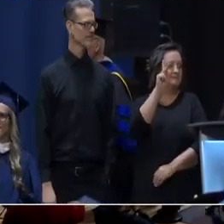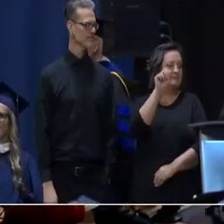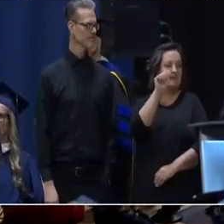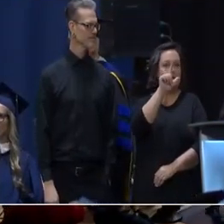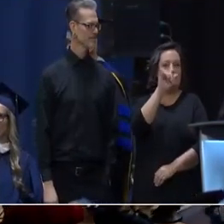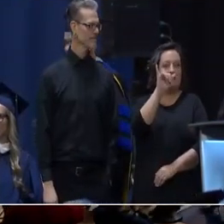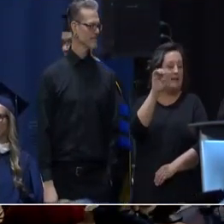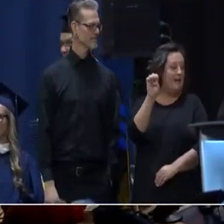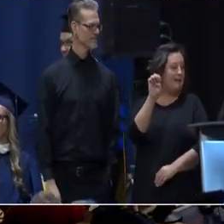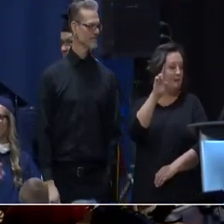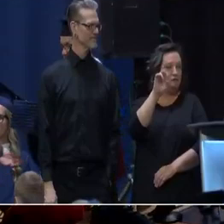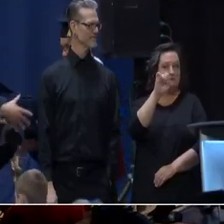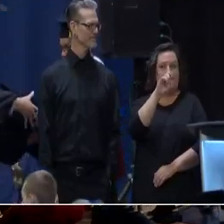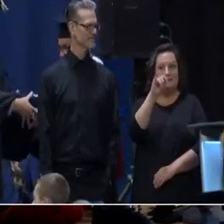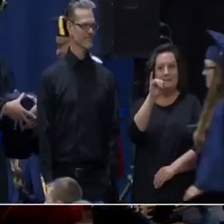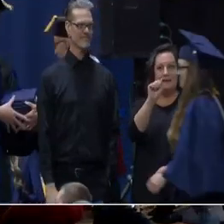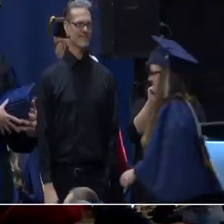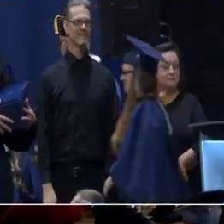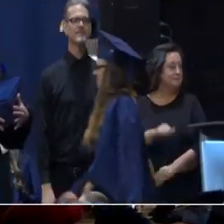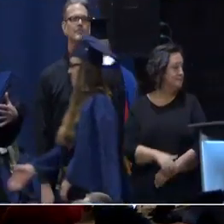Callie Reza.